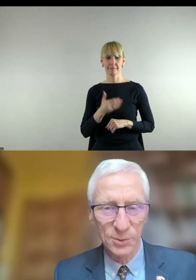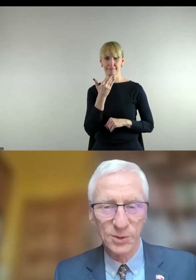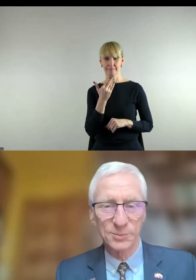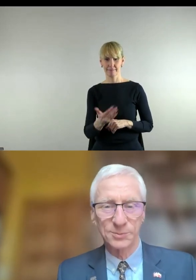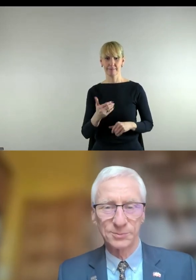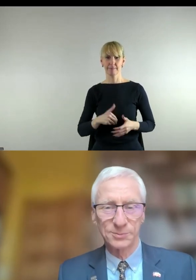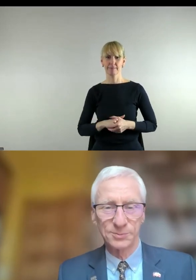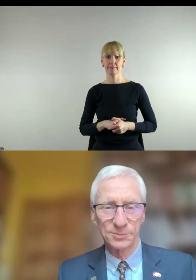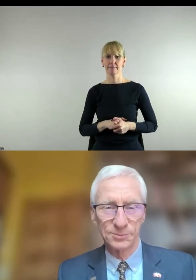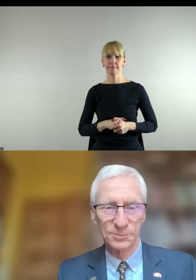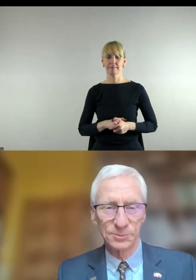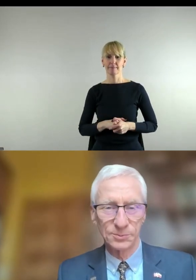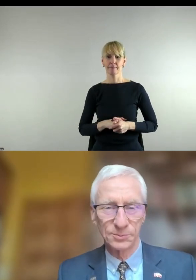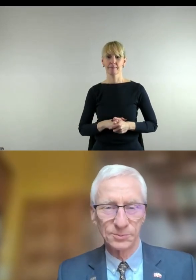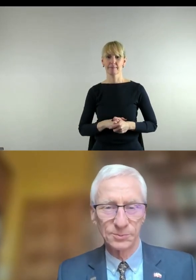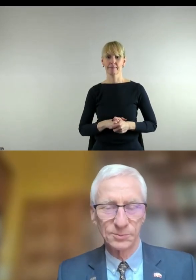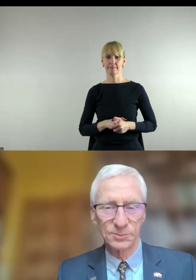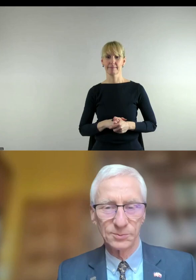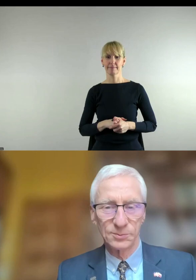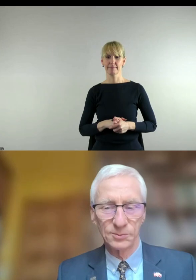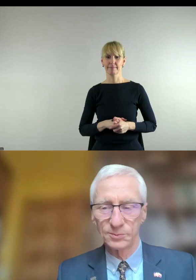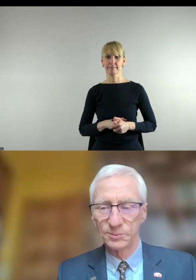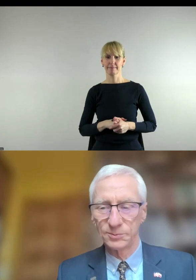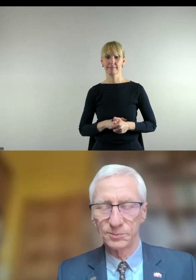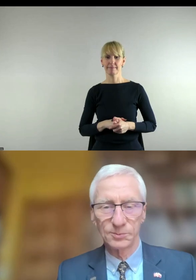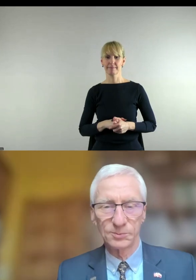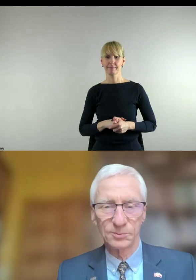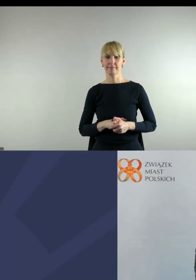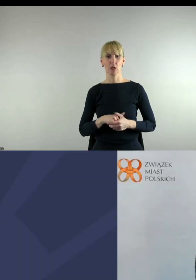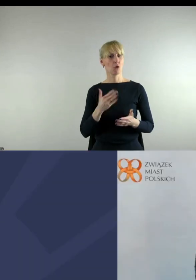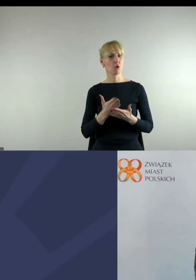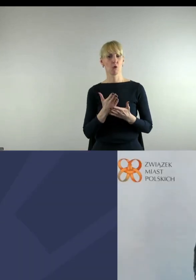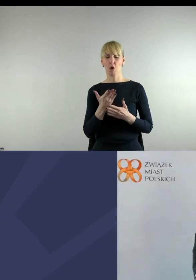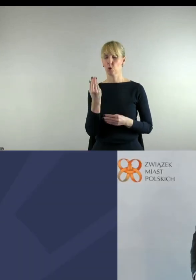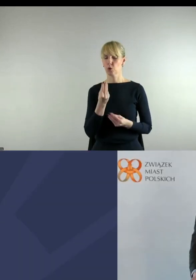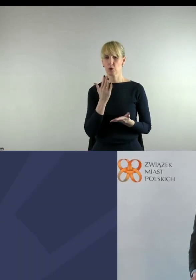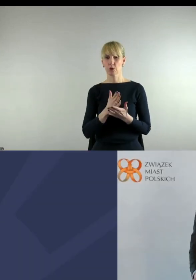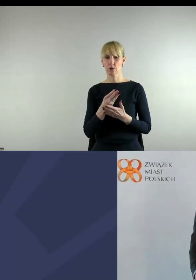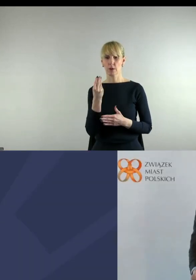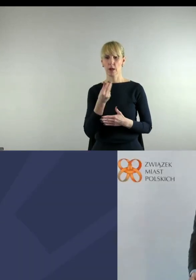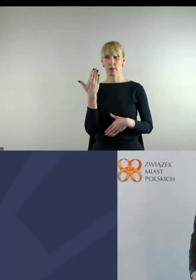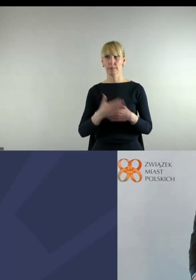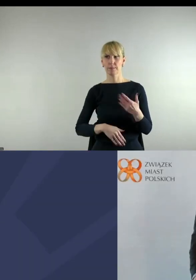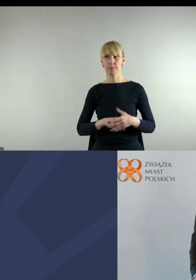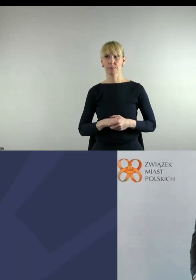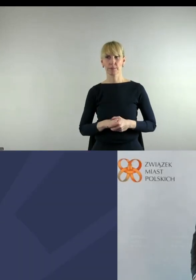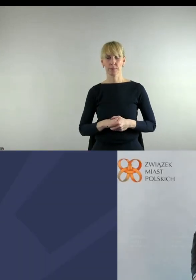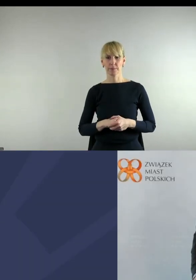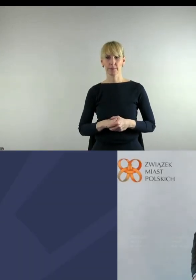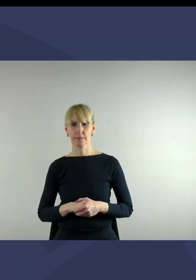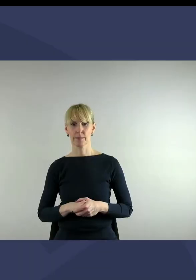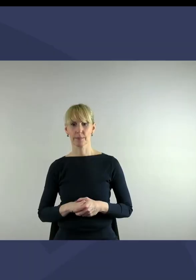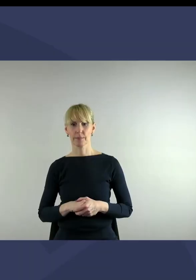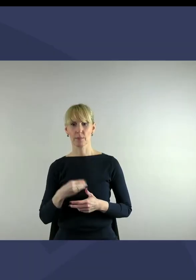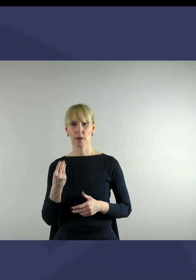I'm happy about. And thank you very much for this, for your presentations. Thank you for this summing up. And before we